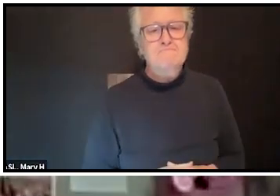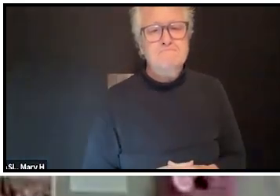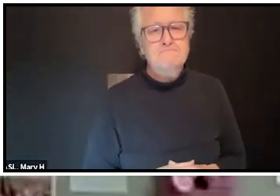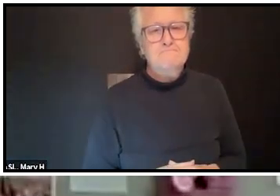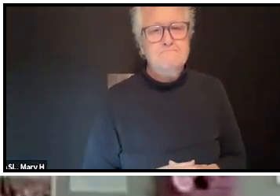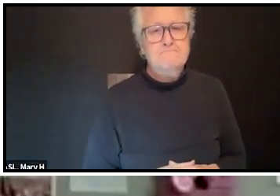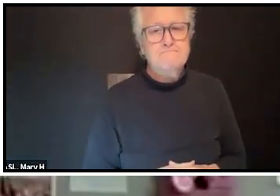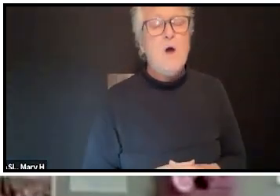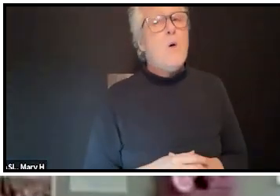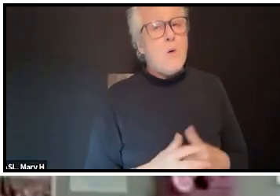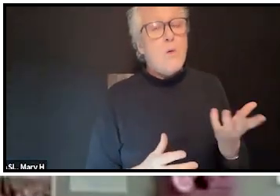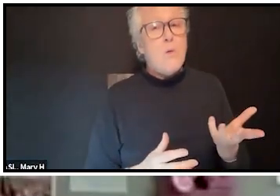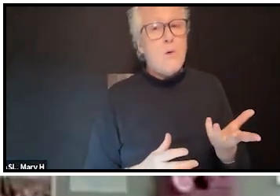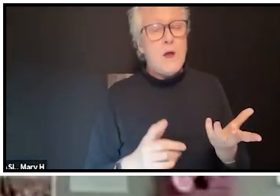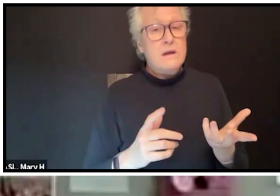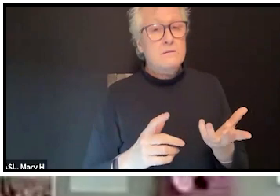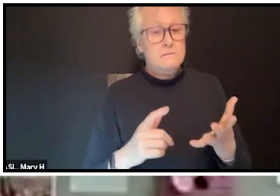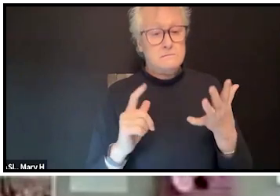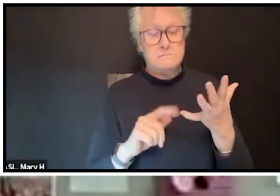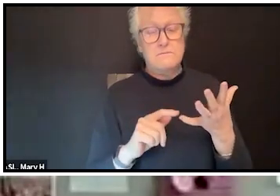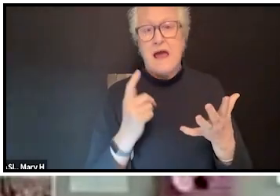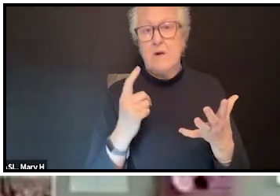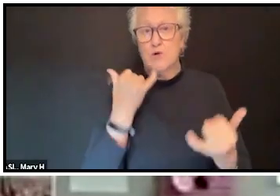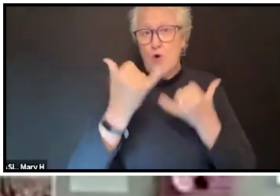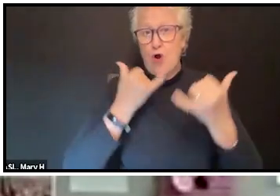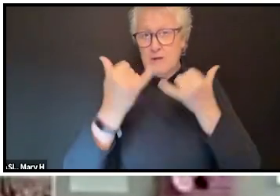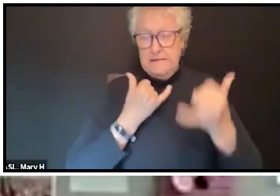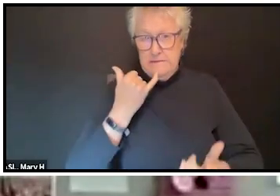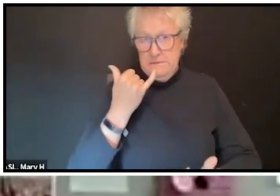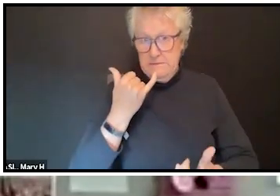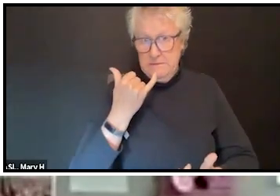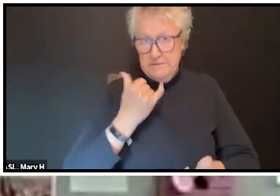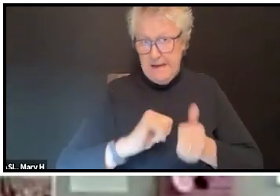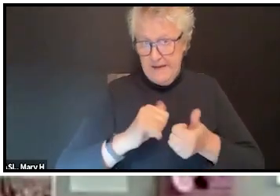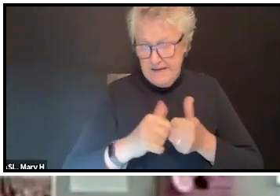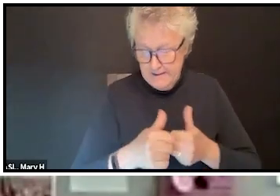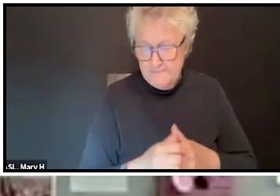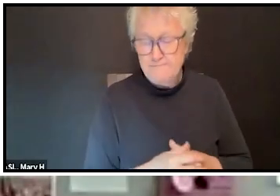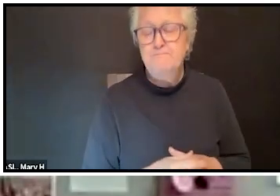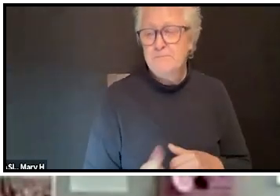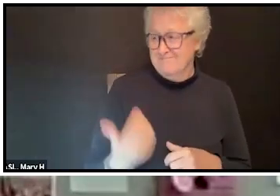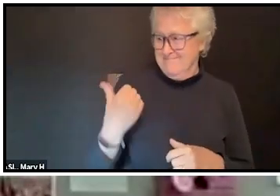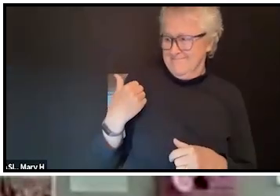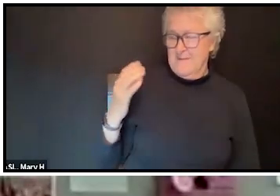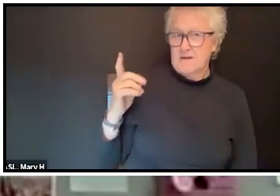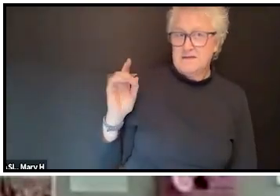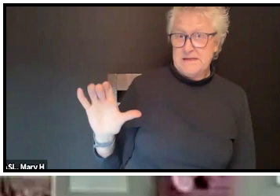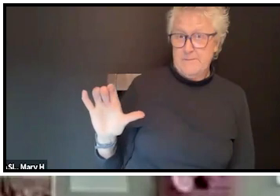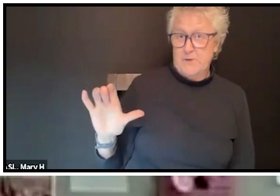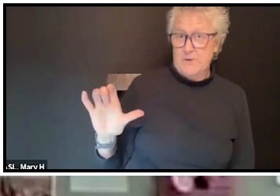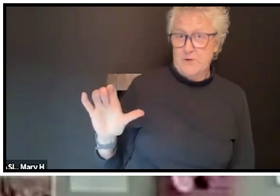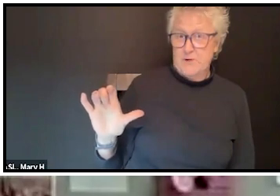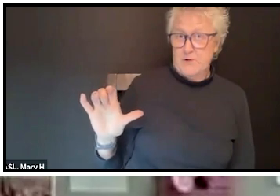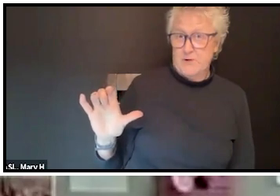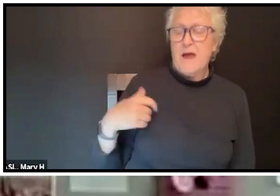our calling campaign. So back in December, I was telling you that in the beginning of November, we